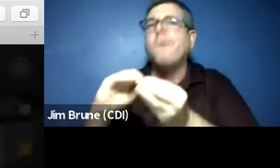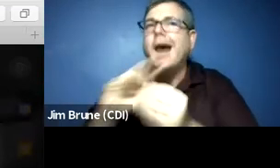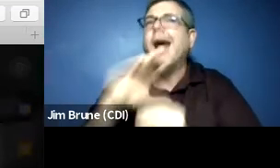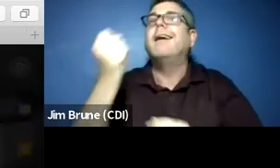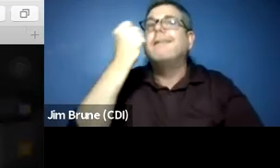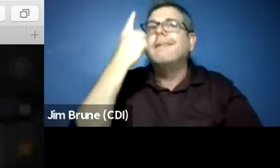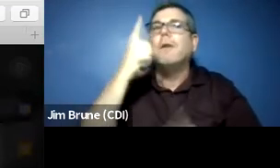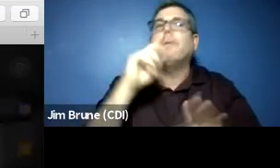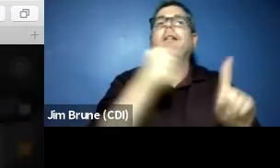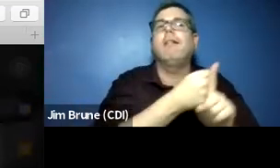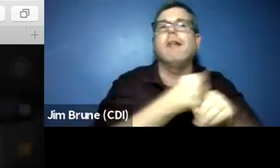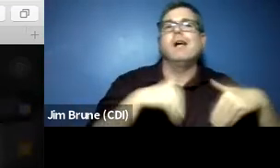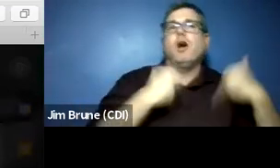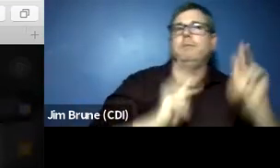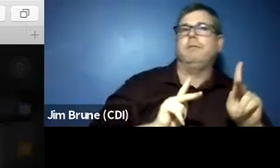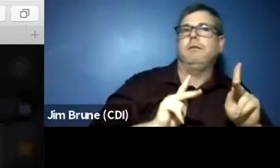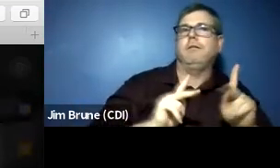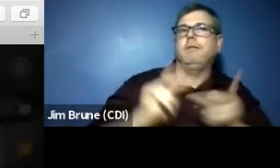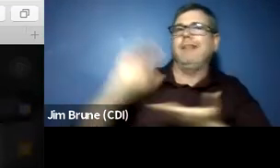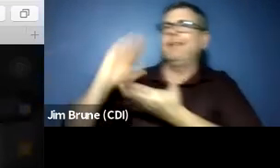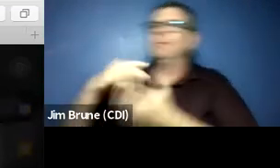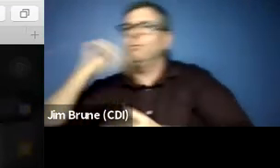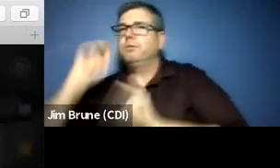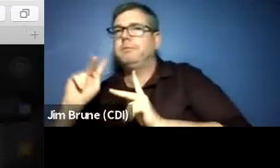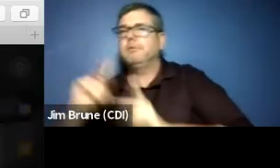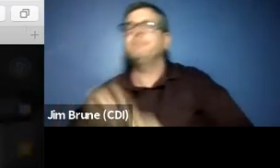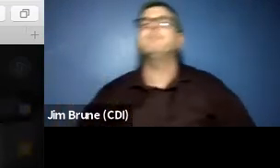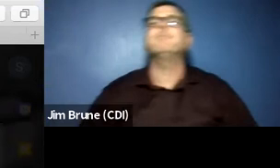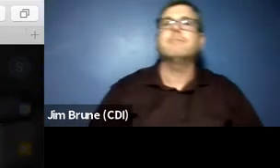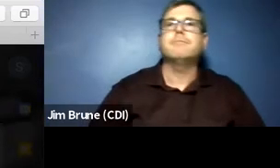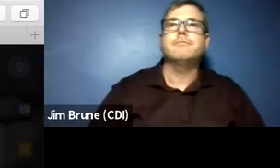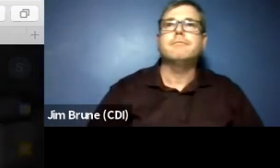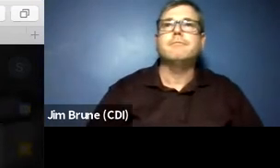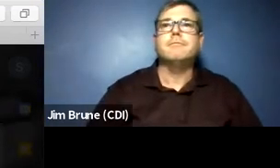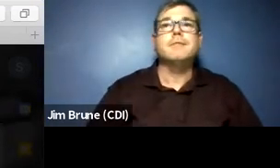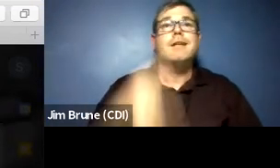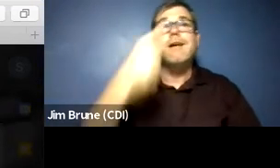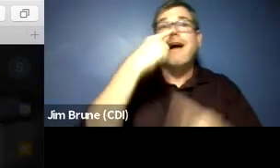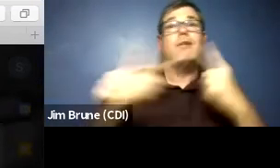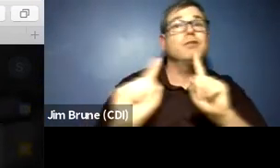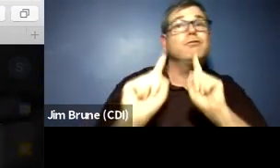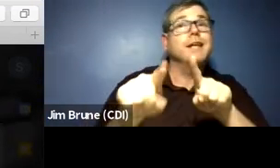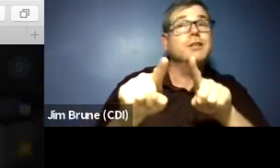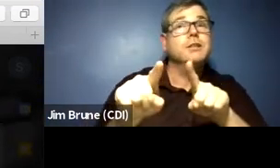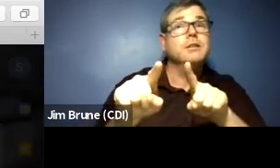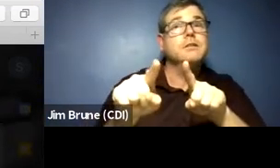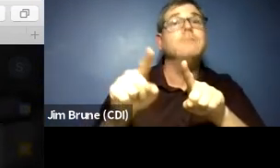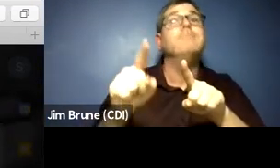Allergic reactions are rare and treatable. Number three, allergic reactions are rare and treatable.